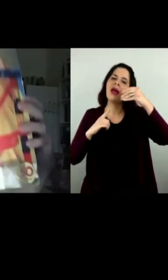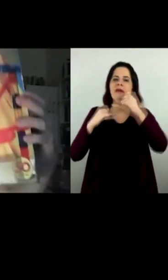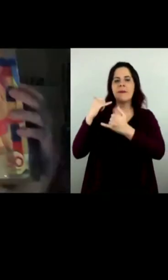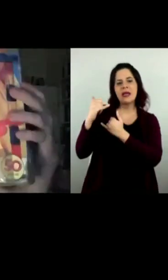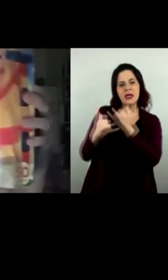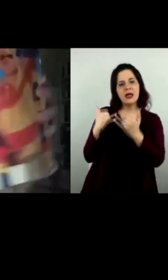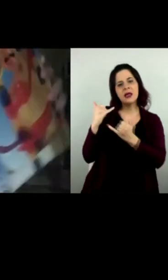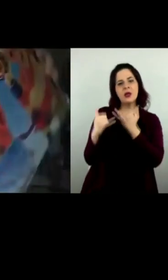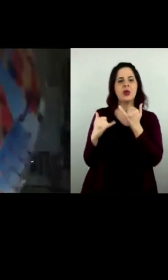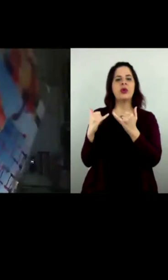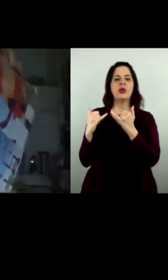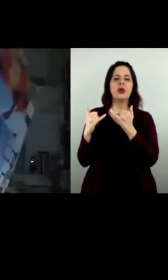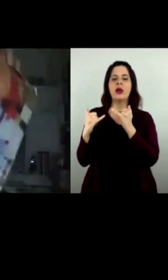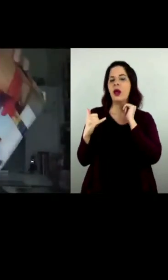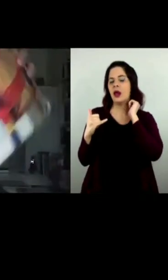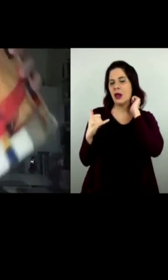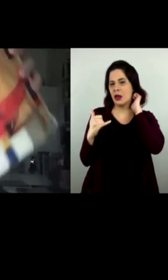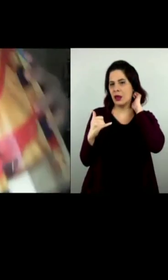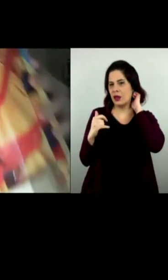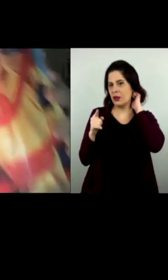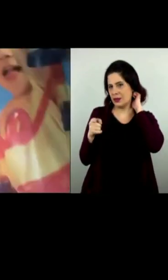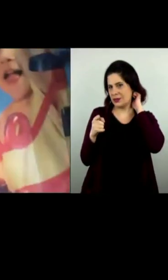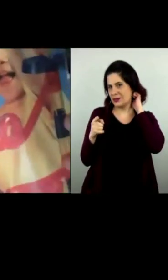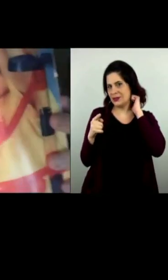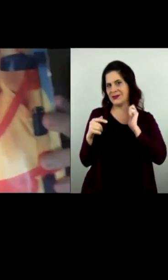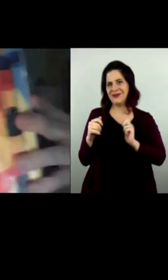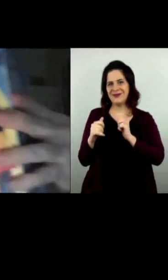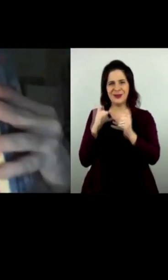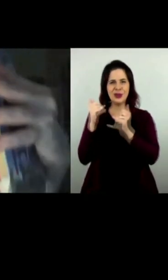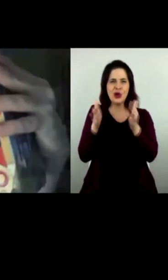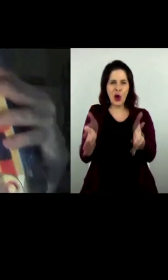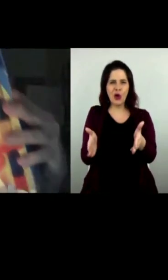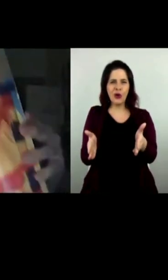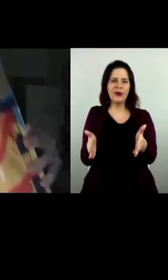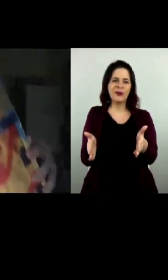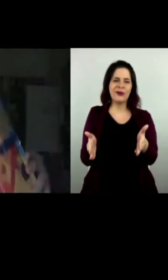this game. It's a sort of, they kind of,